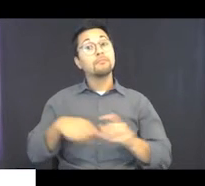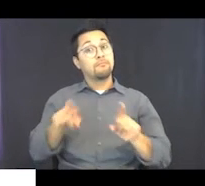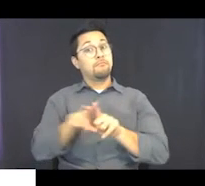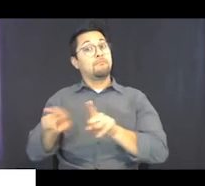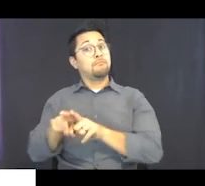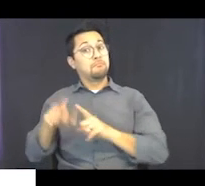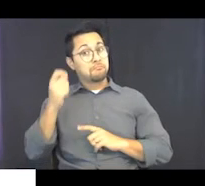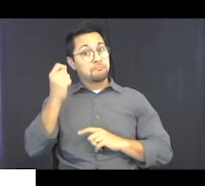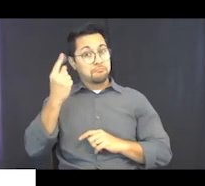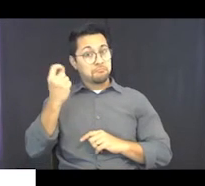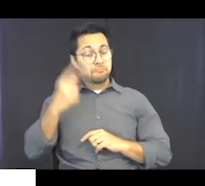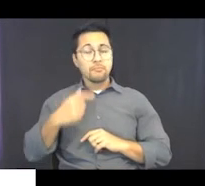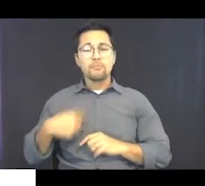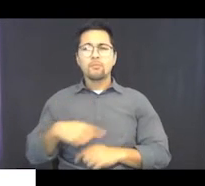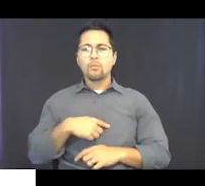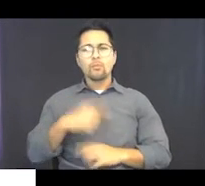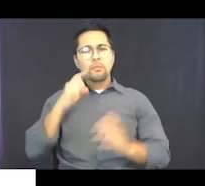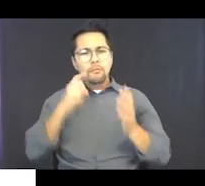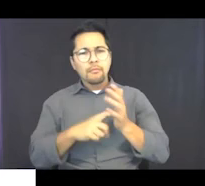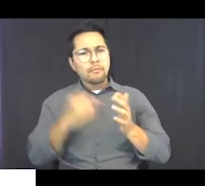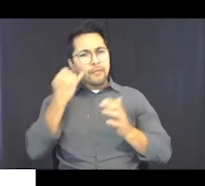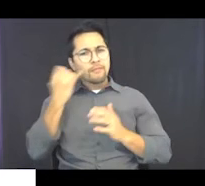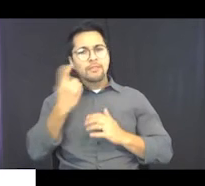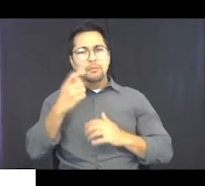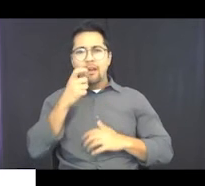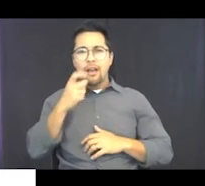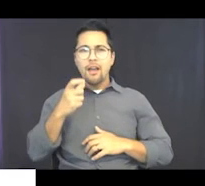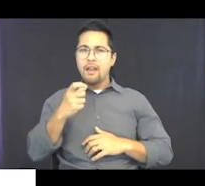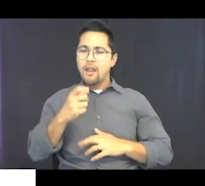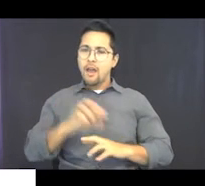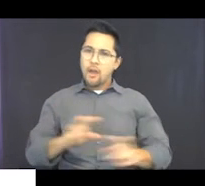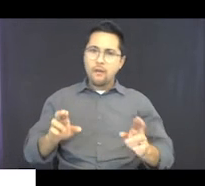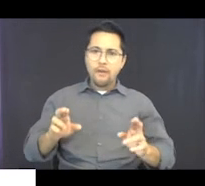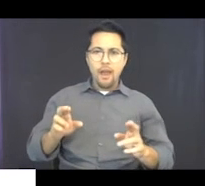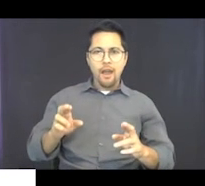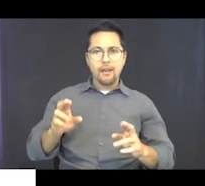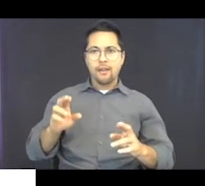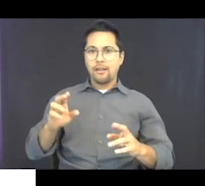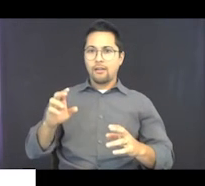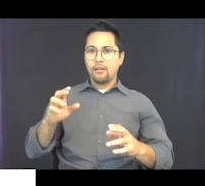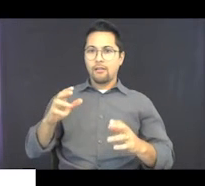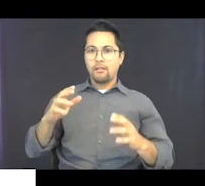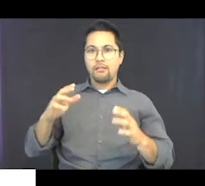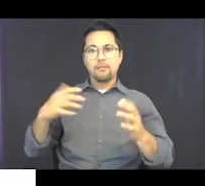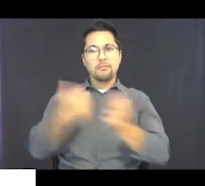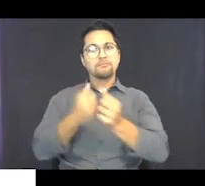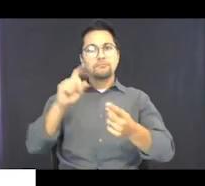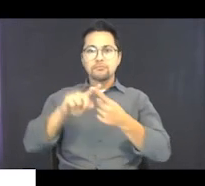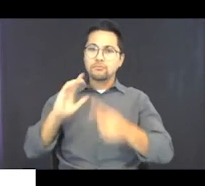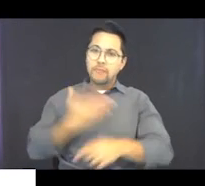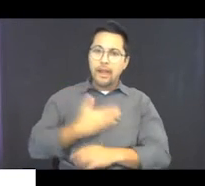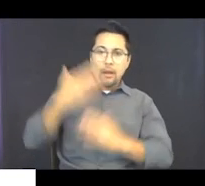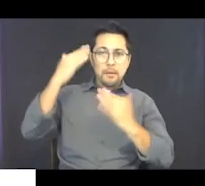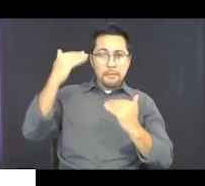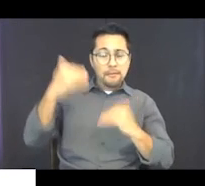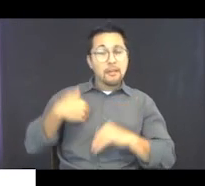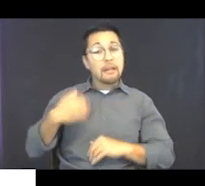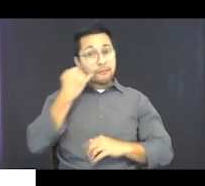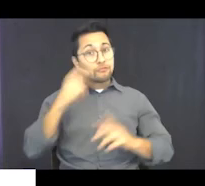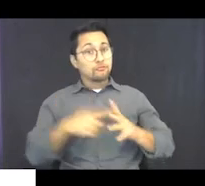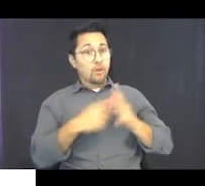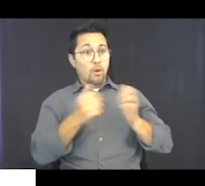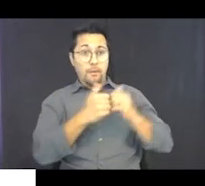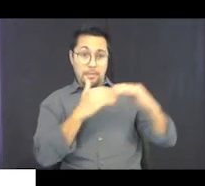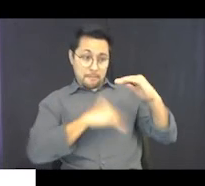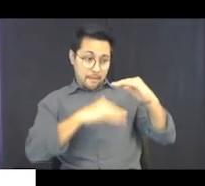we recognize when someone is not up to the tasks we demand. But if you start out getting the basics right,